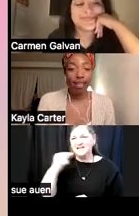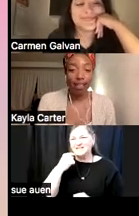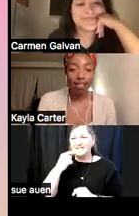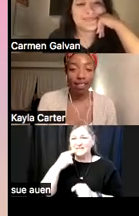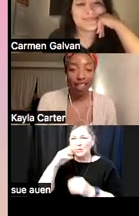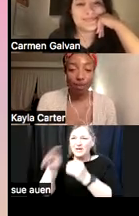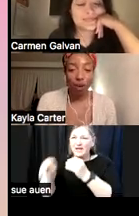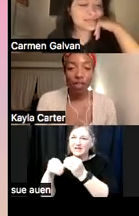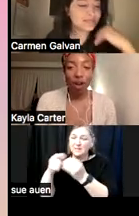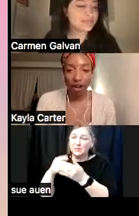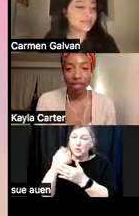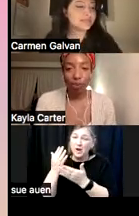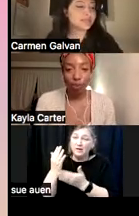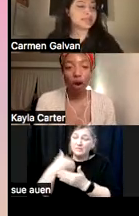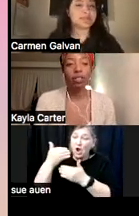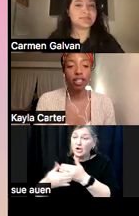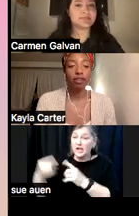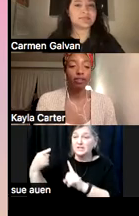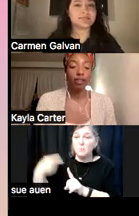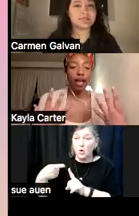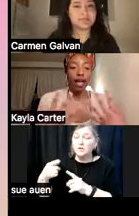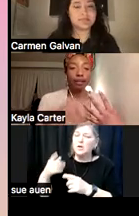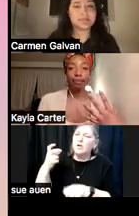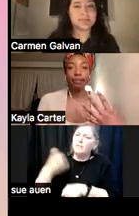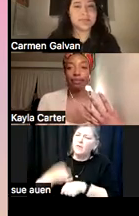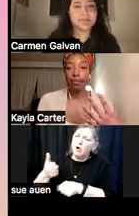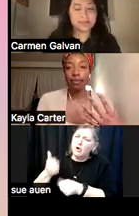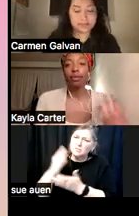I think one of the hardest parts of,